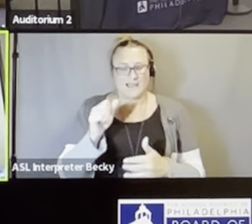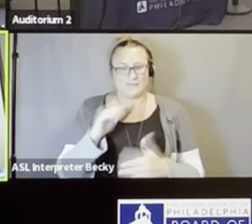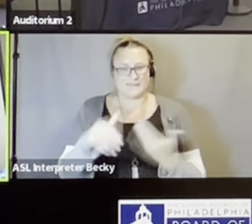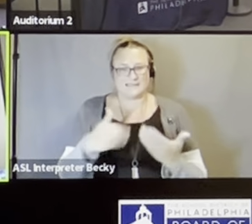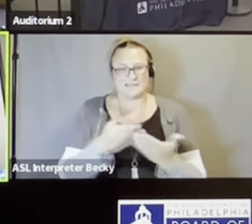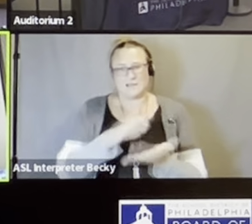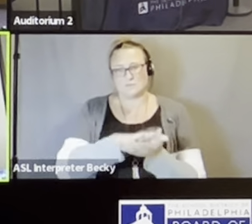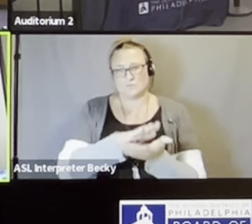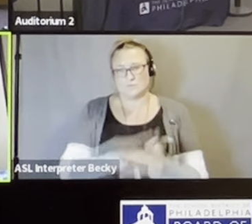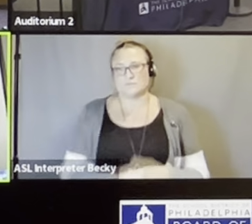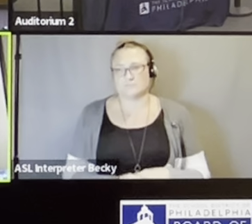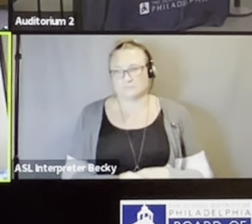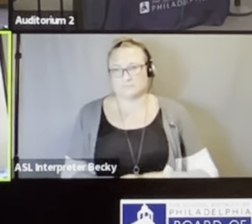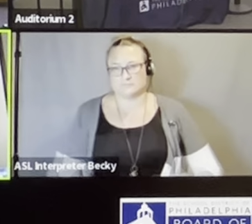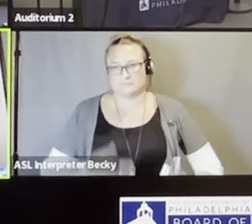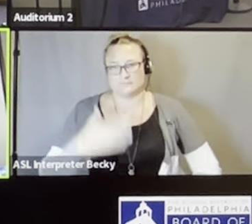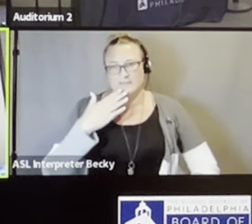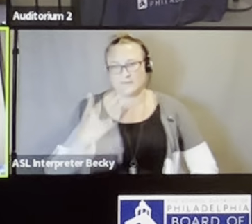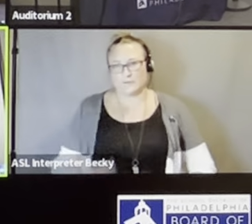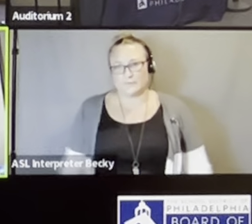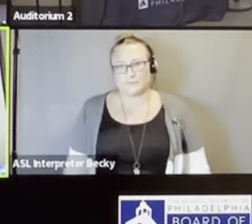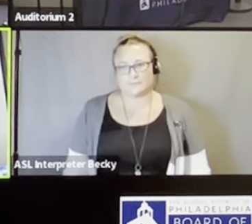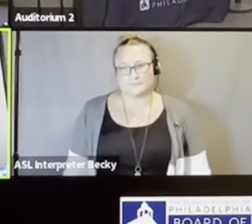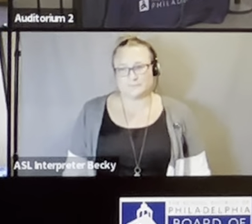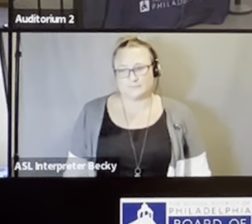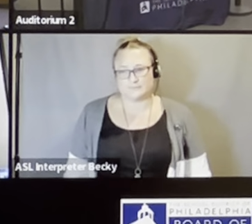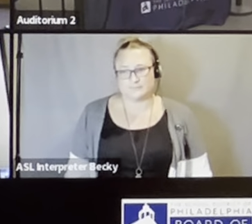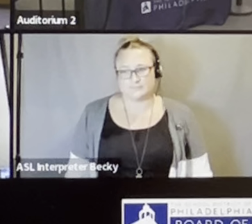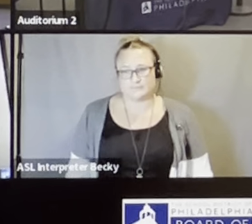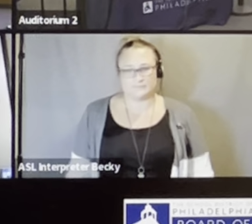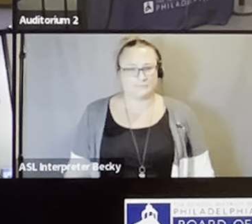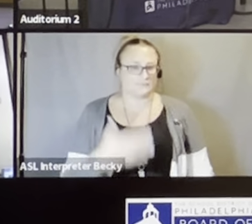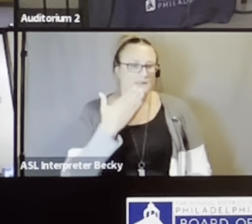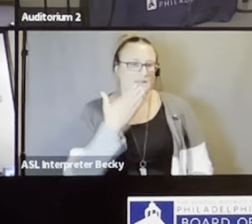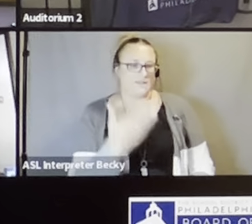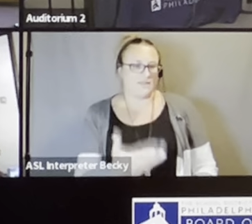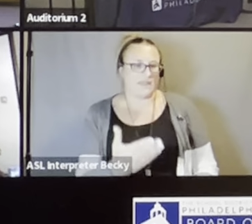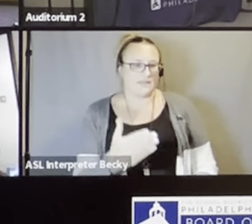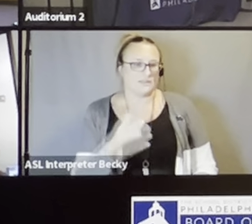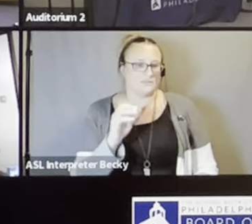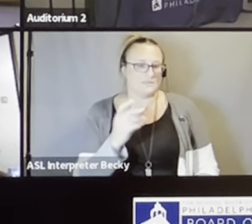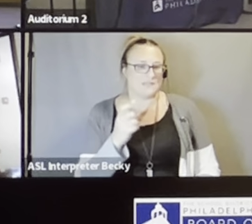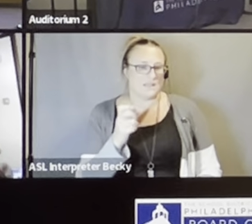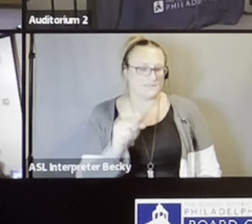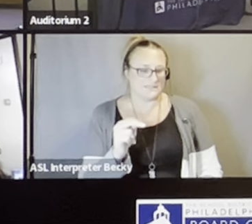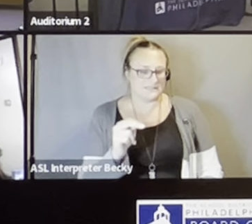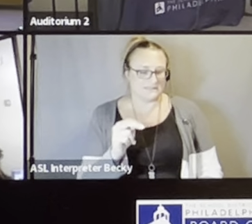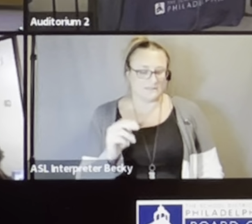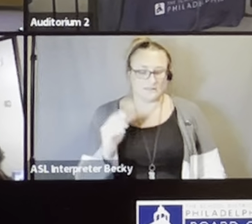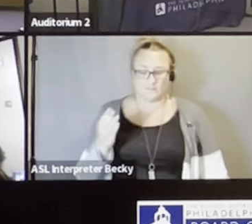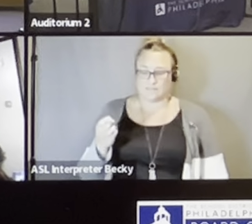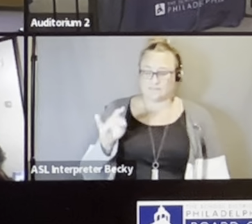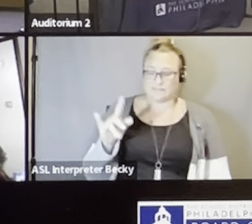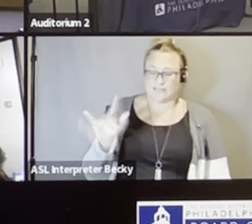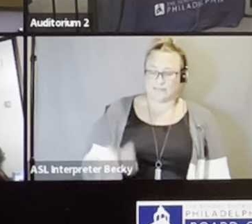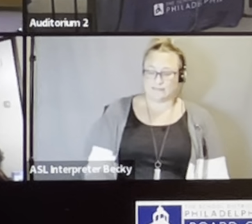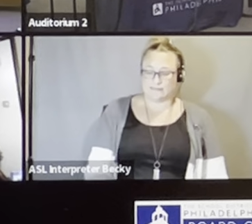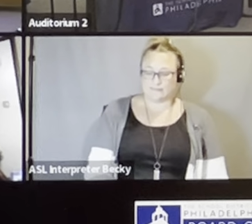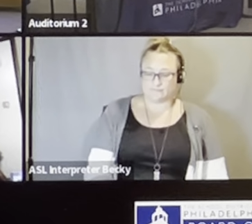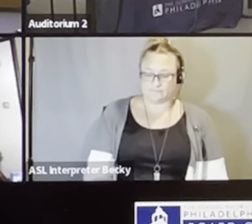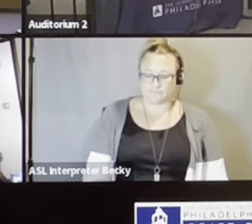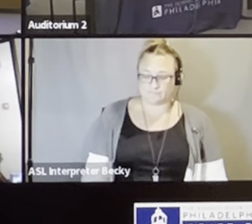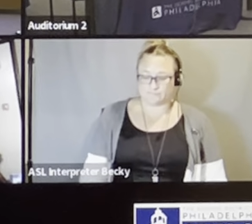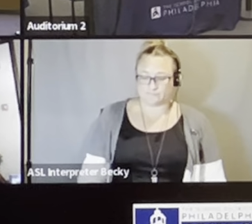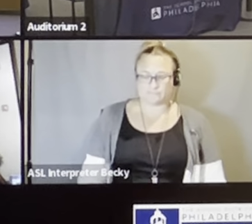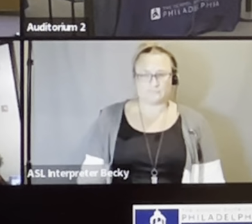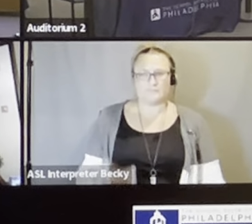school. Thank you. Thank you, Board Member Thompson. Board Member Sally. President Streeter,